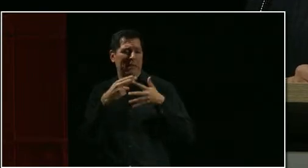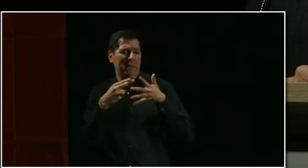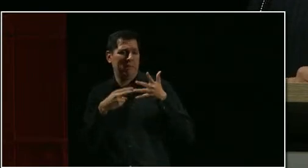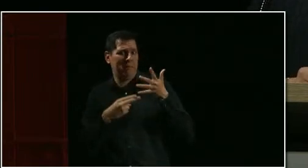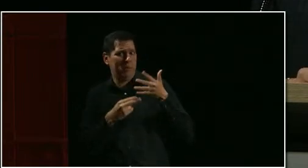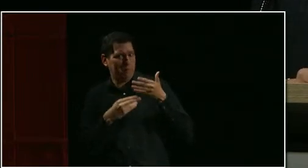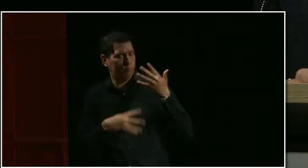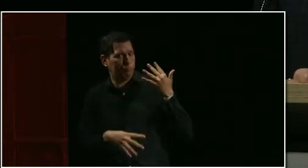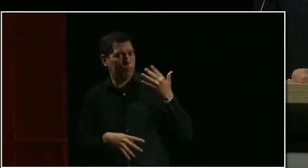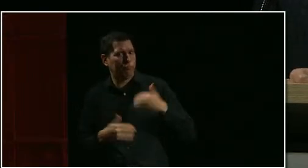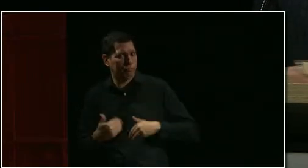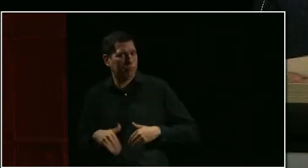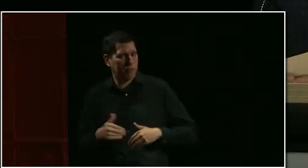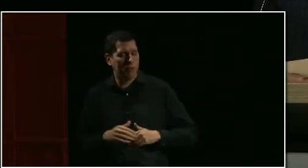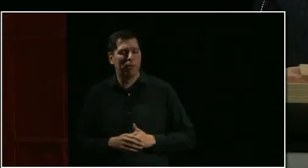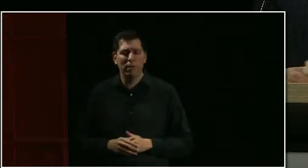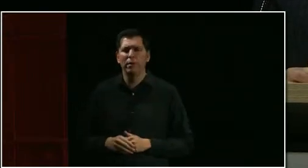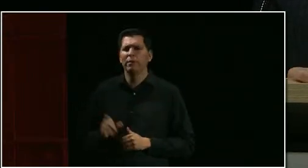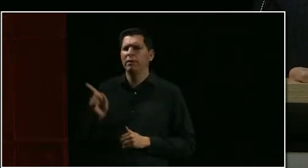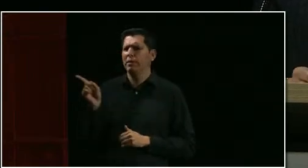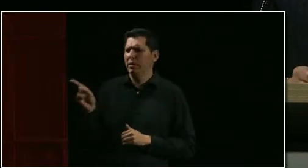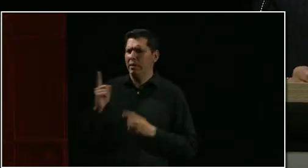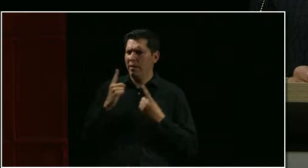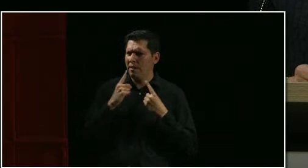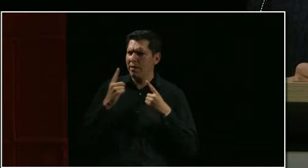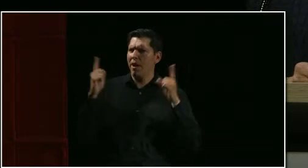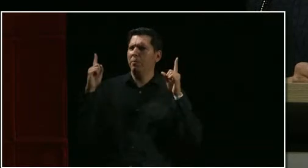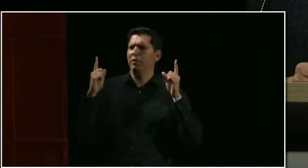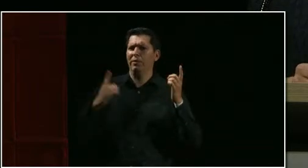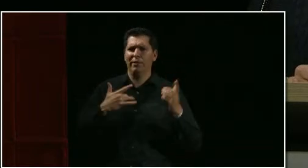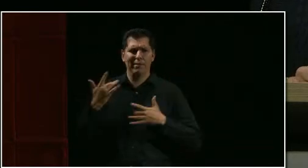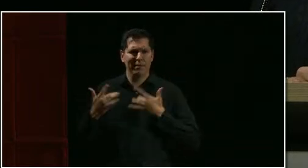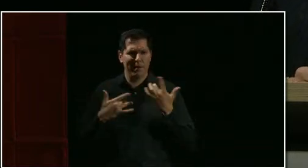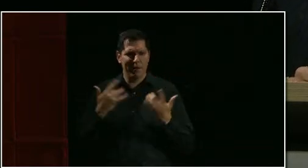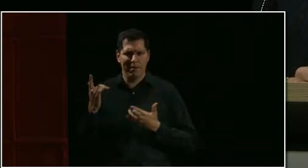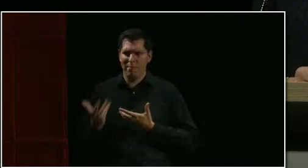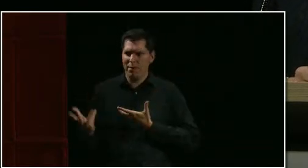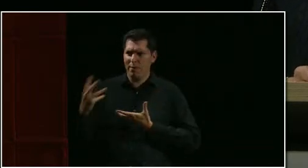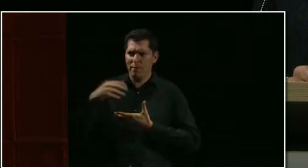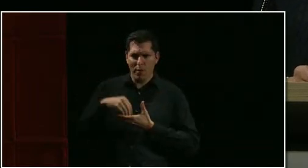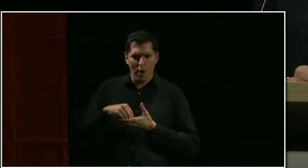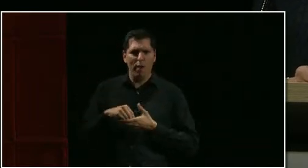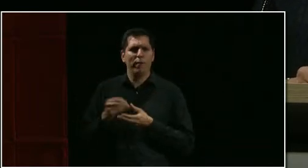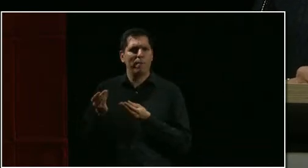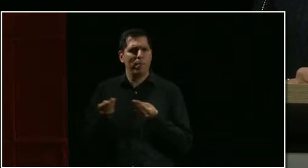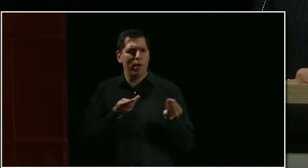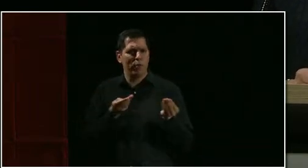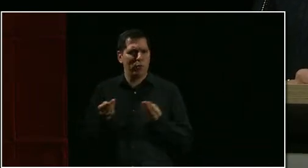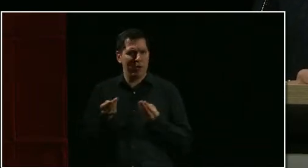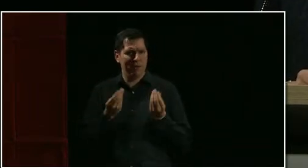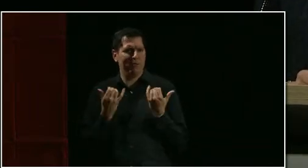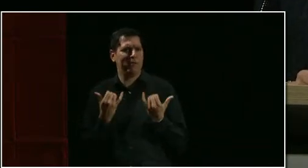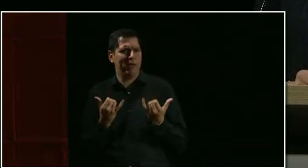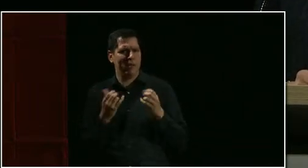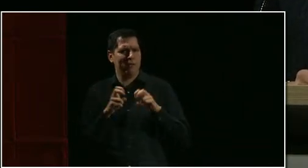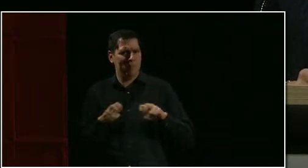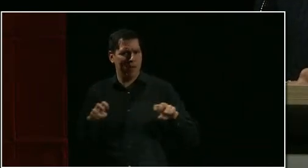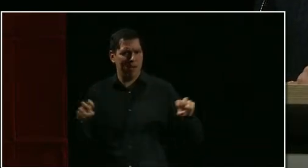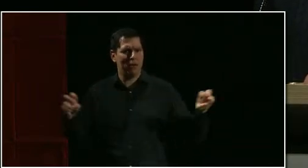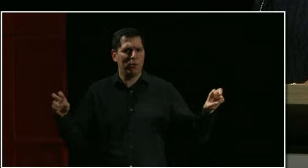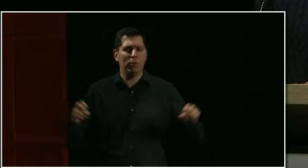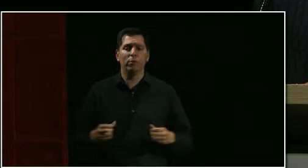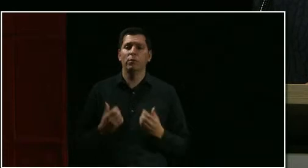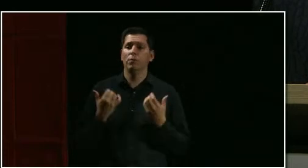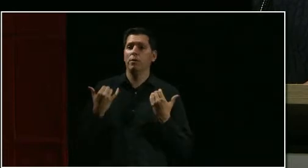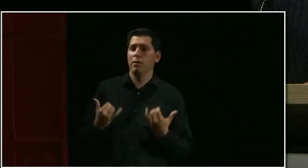few. Anyway, Marlon is very accomplished, and we're excited to have him be moderating tonight's panel. So without further ado,